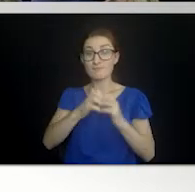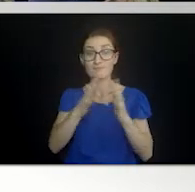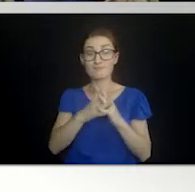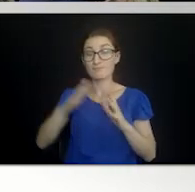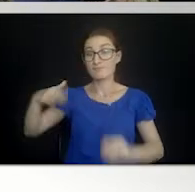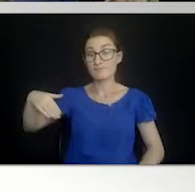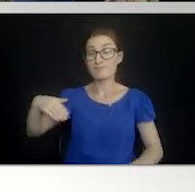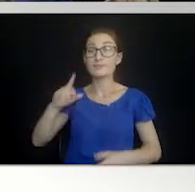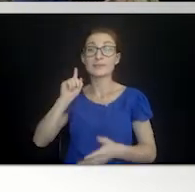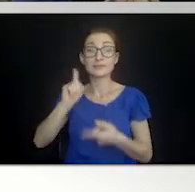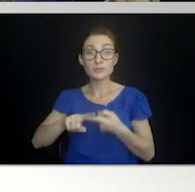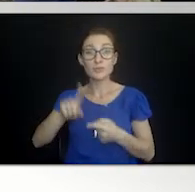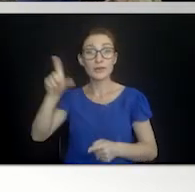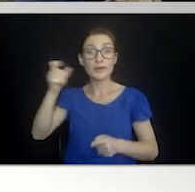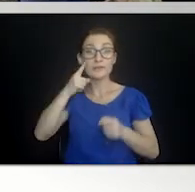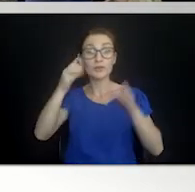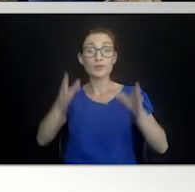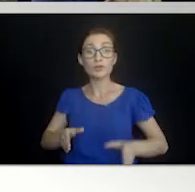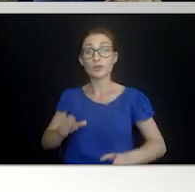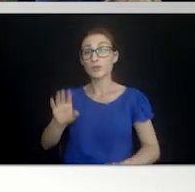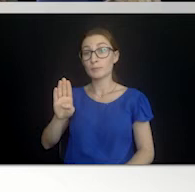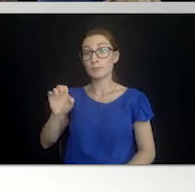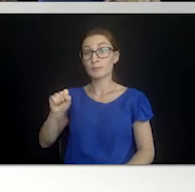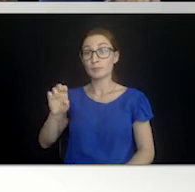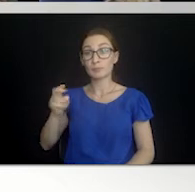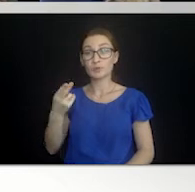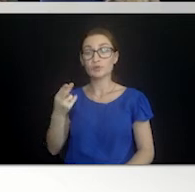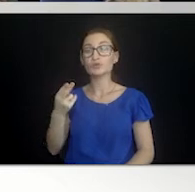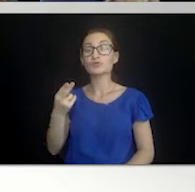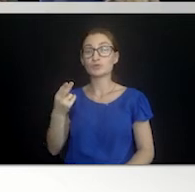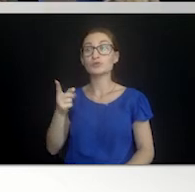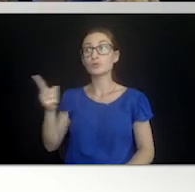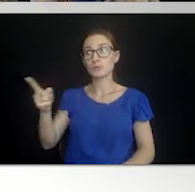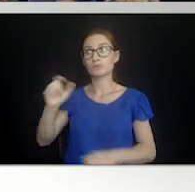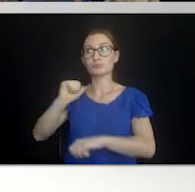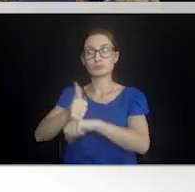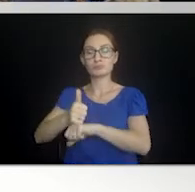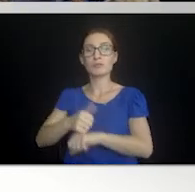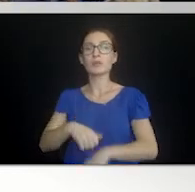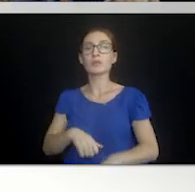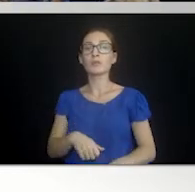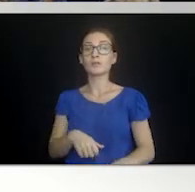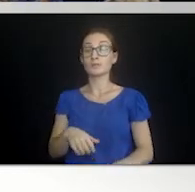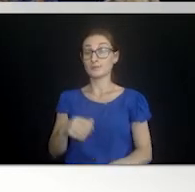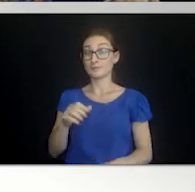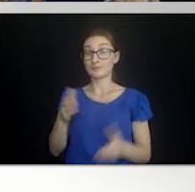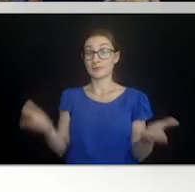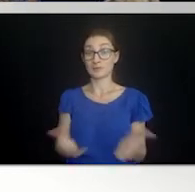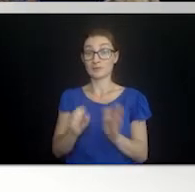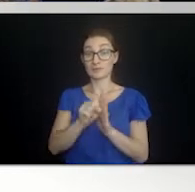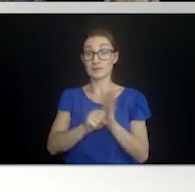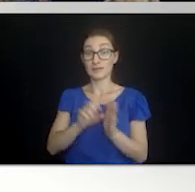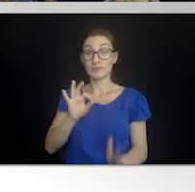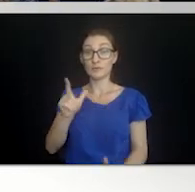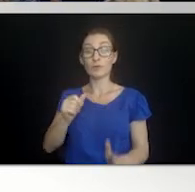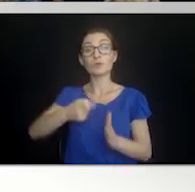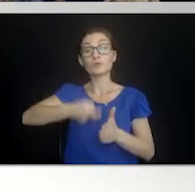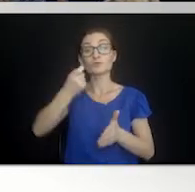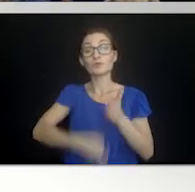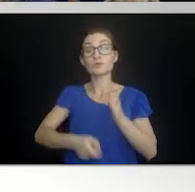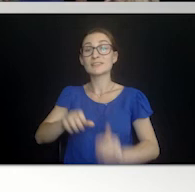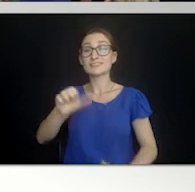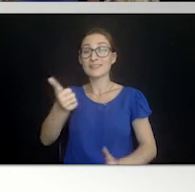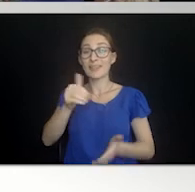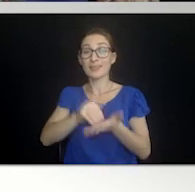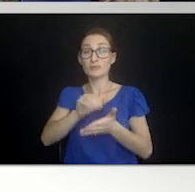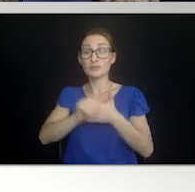yet, not until Governor Bush came on. And he actually settled a lawsuit. The state of Florida was being fined $10,000 a